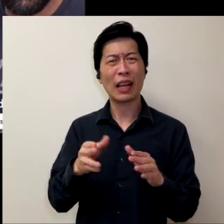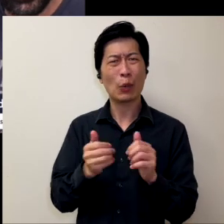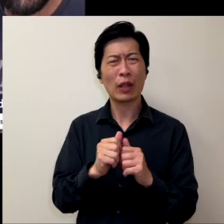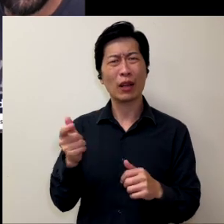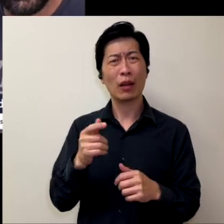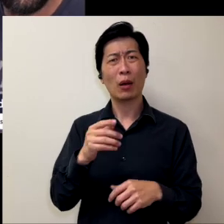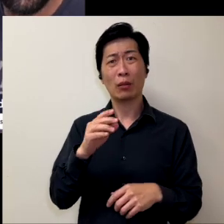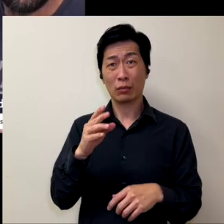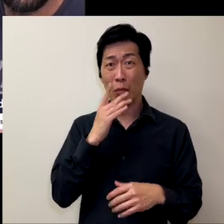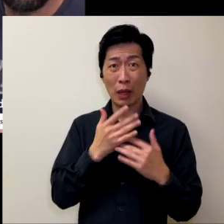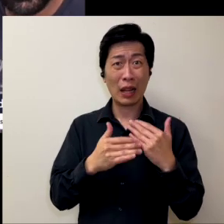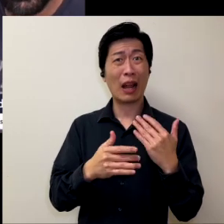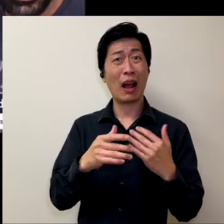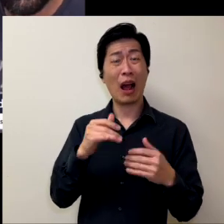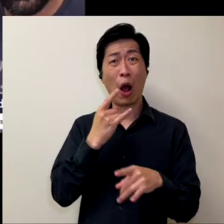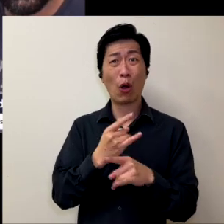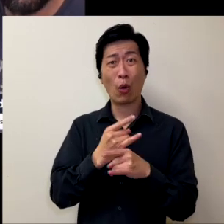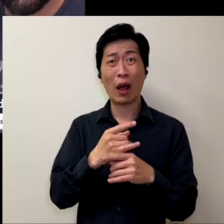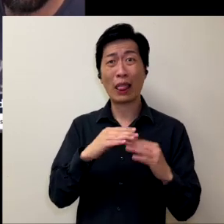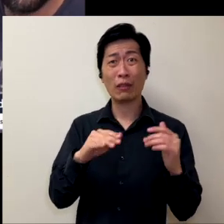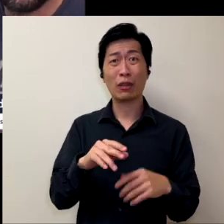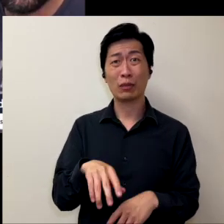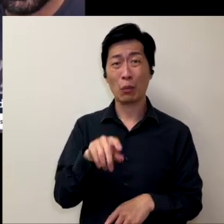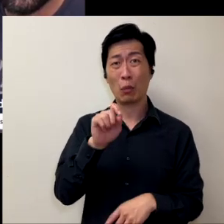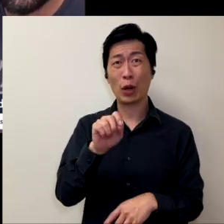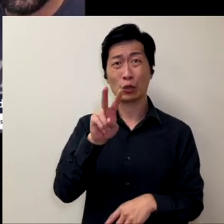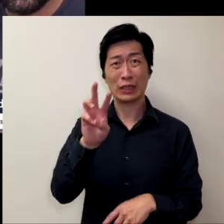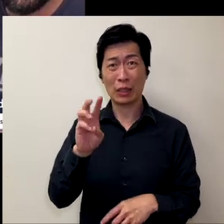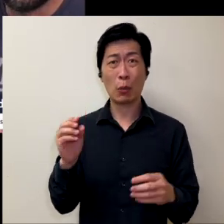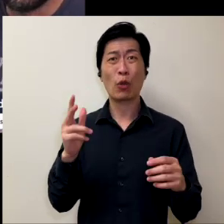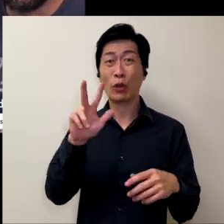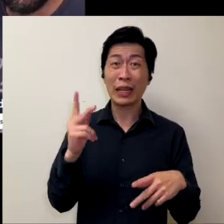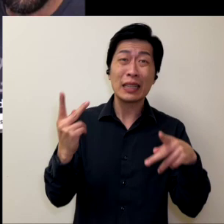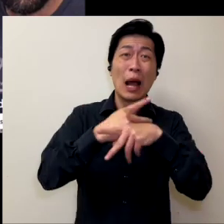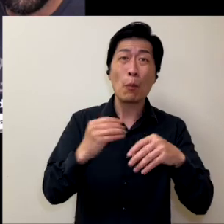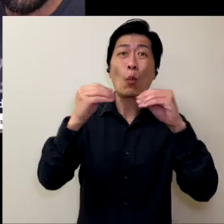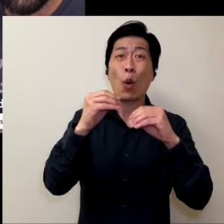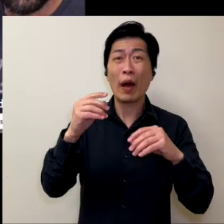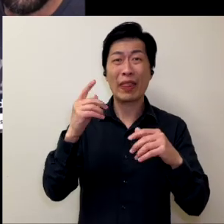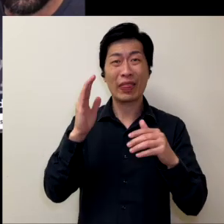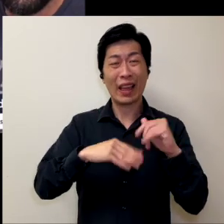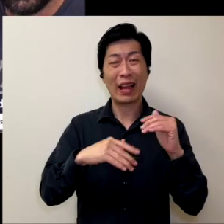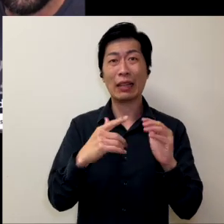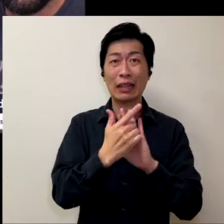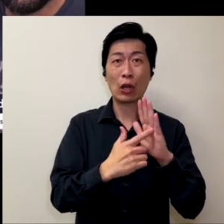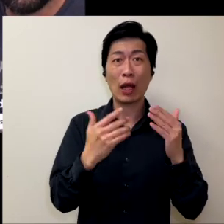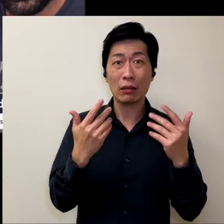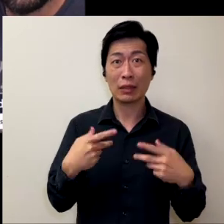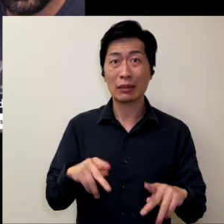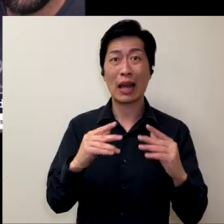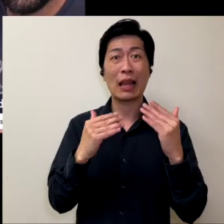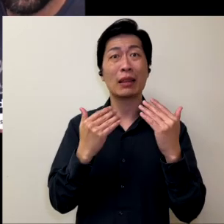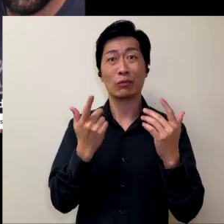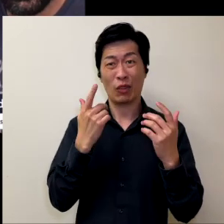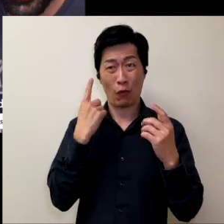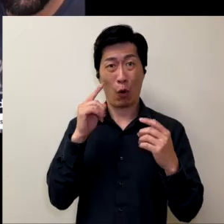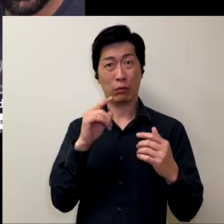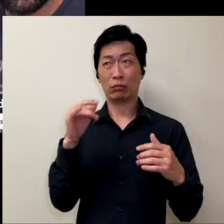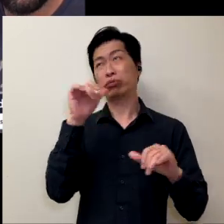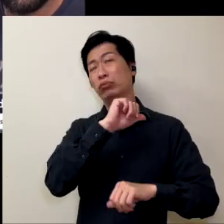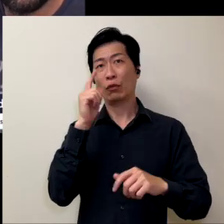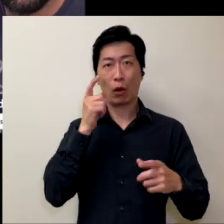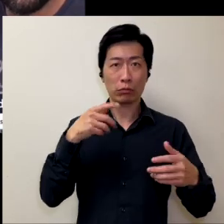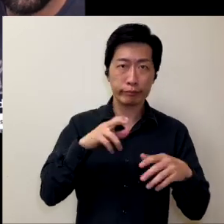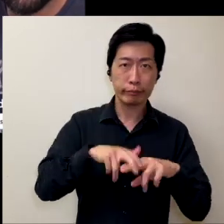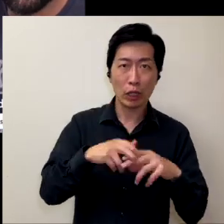von Ohain died with a blood alcohol level of 0.26, which is more than 3 times the legal limit, a level of intoxication that would have hampered